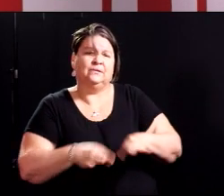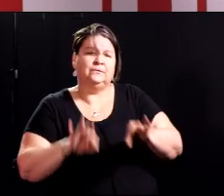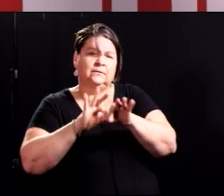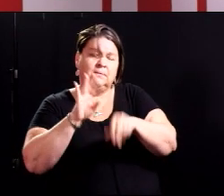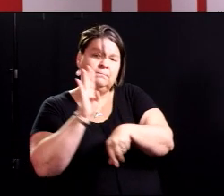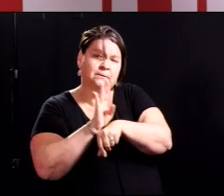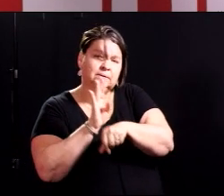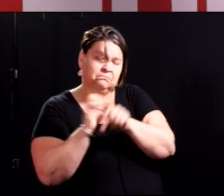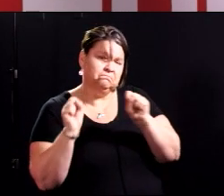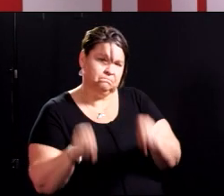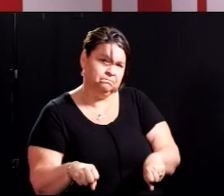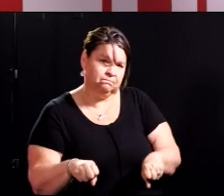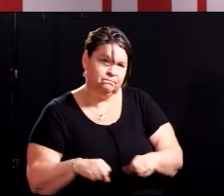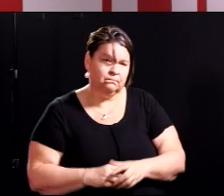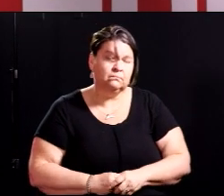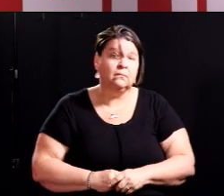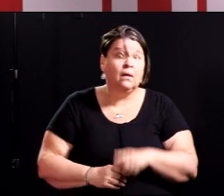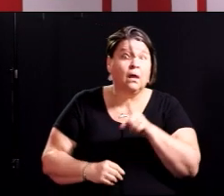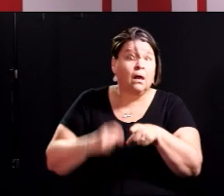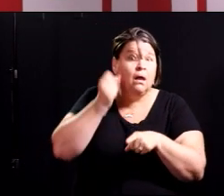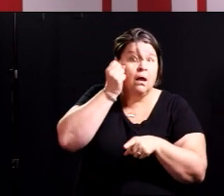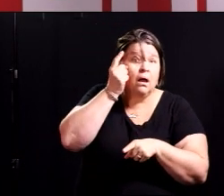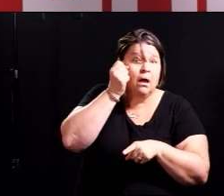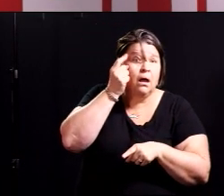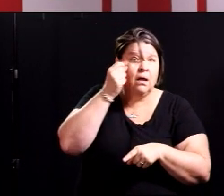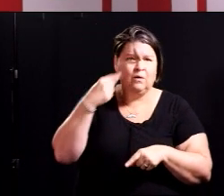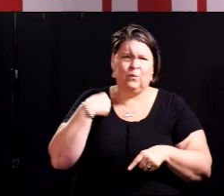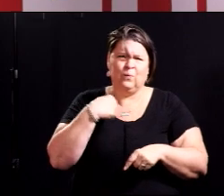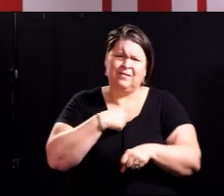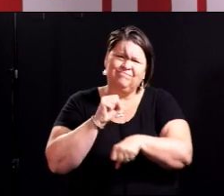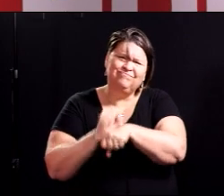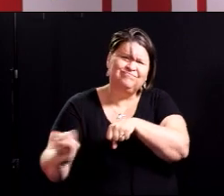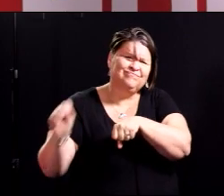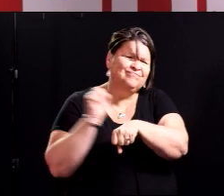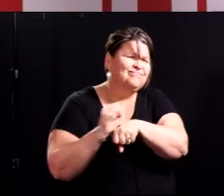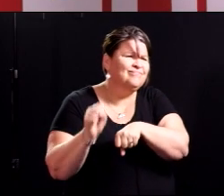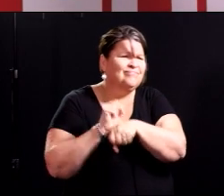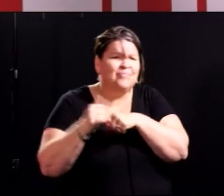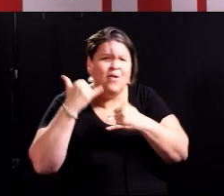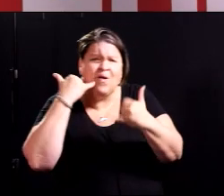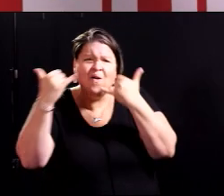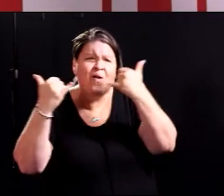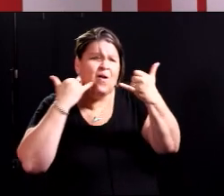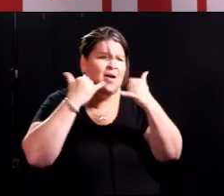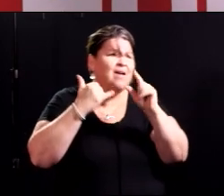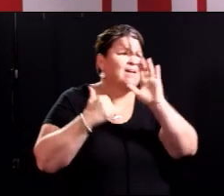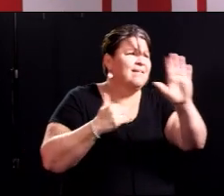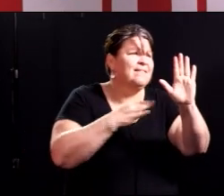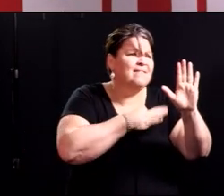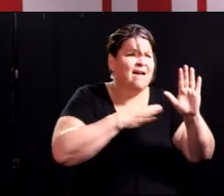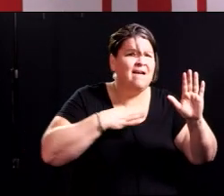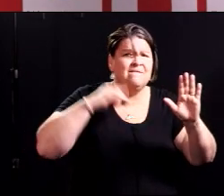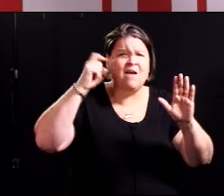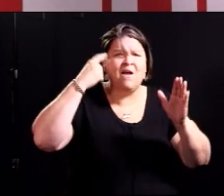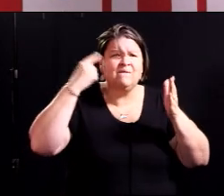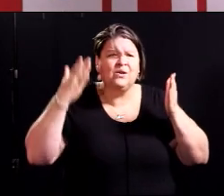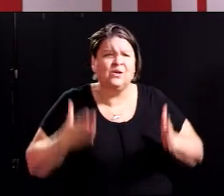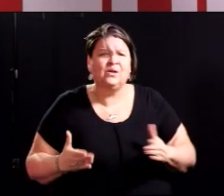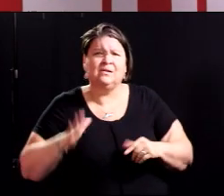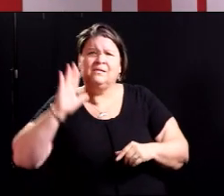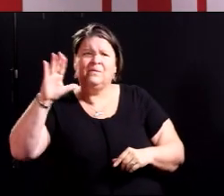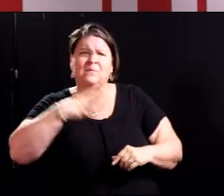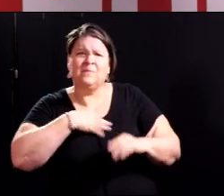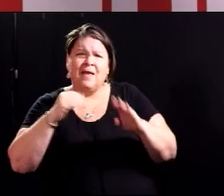to the governor staff or the governor, to the White House and their staff, to our friends at HUD, to Health and Human